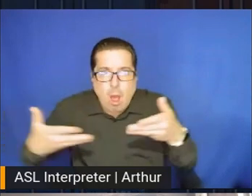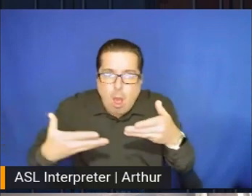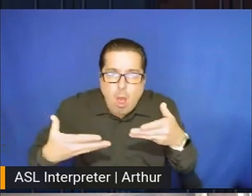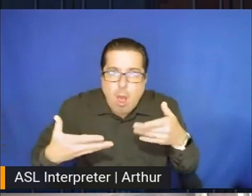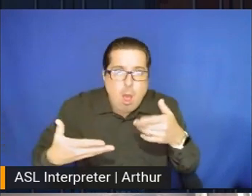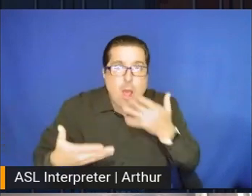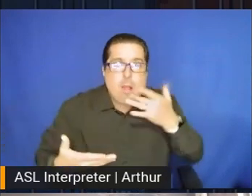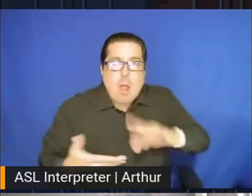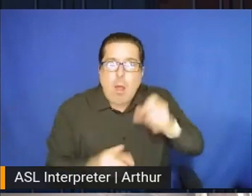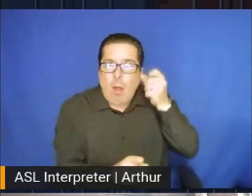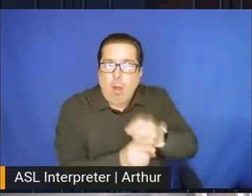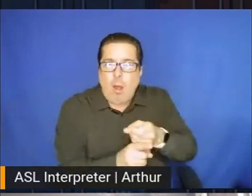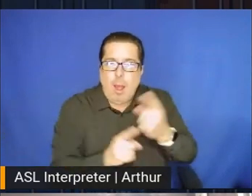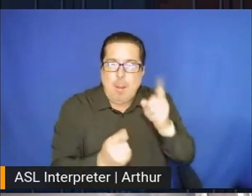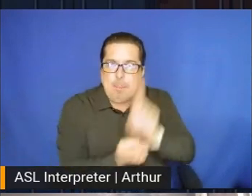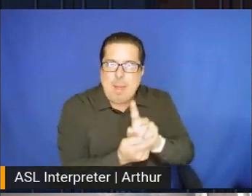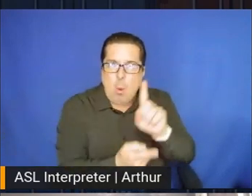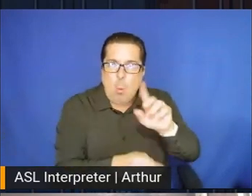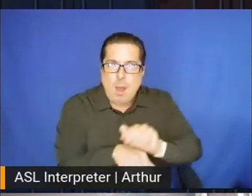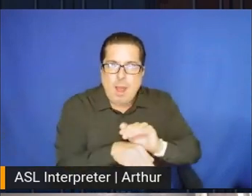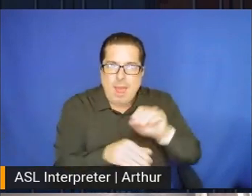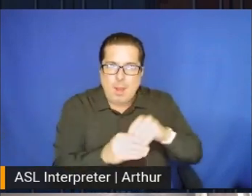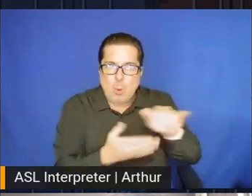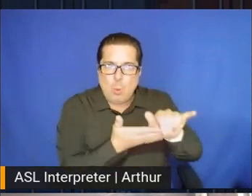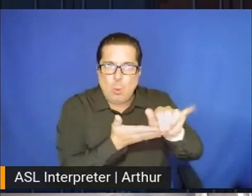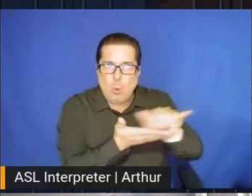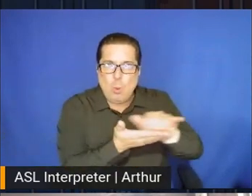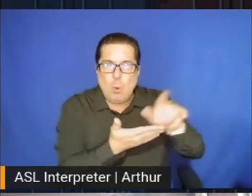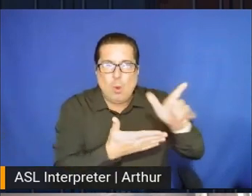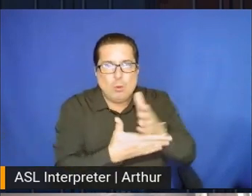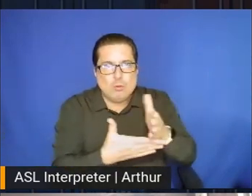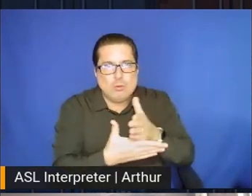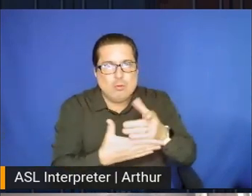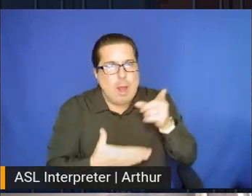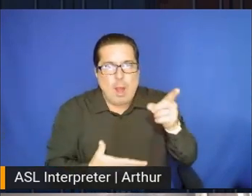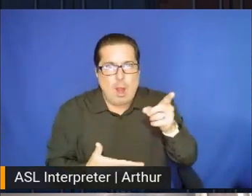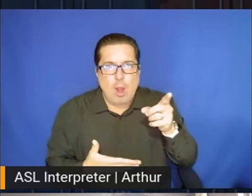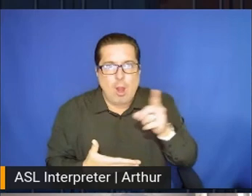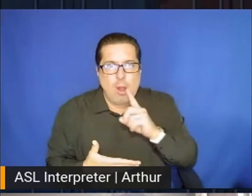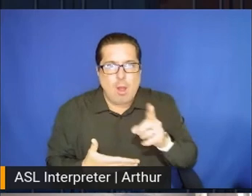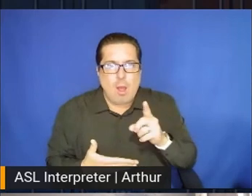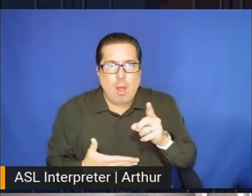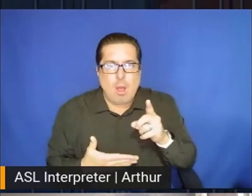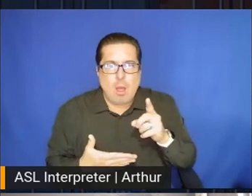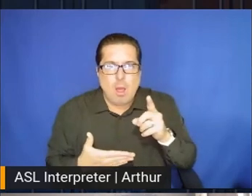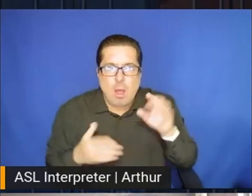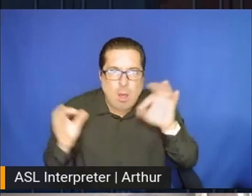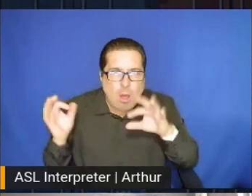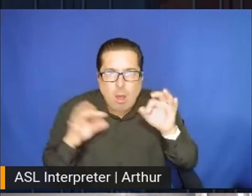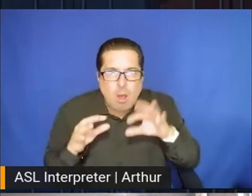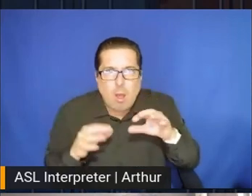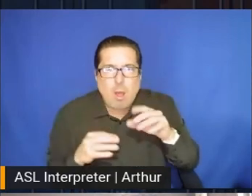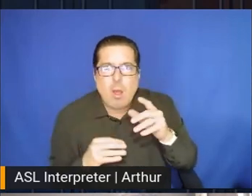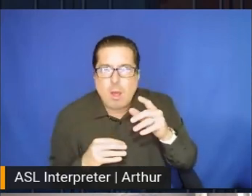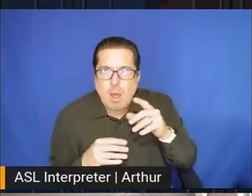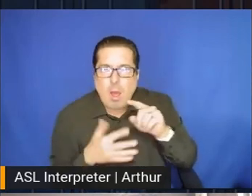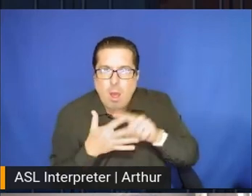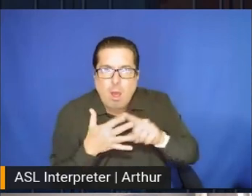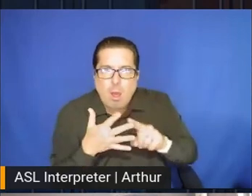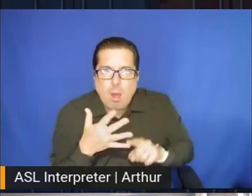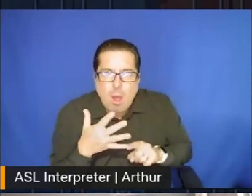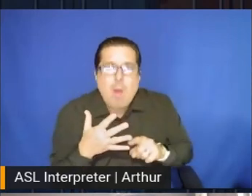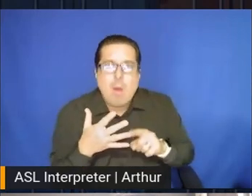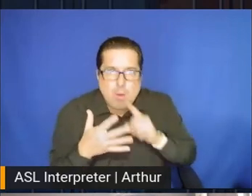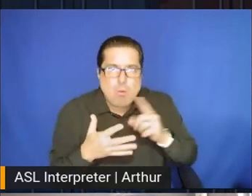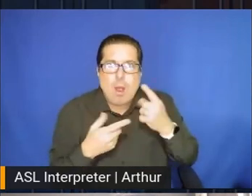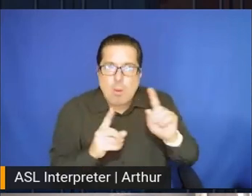up one night in New York and kind of shared brain dumps, and that's how it was born. And the